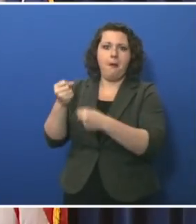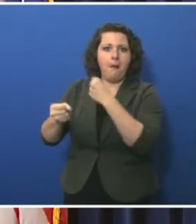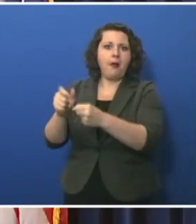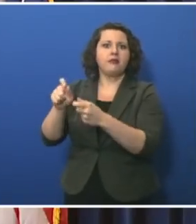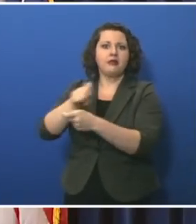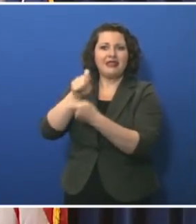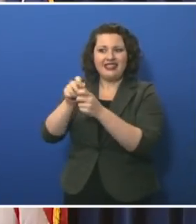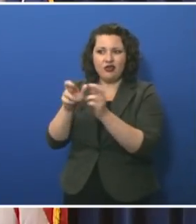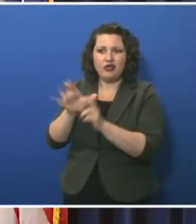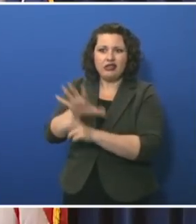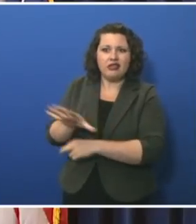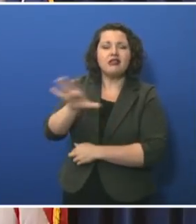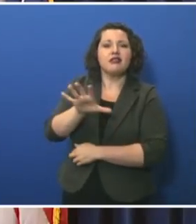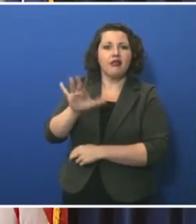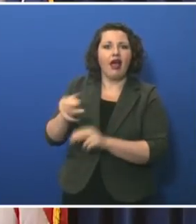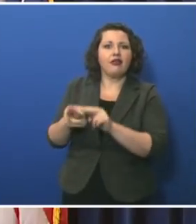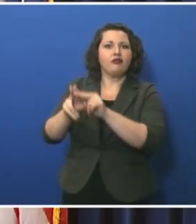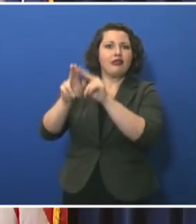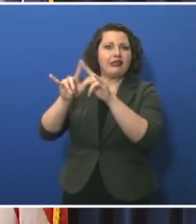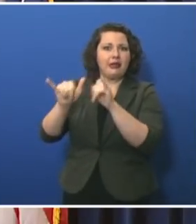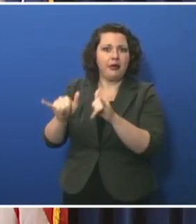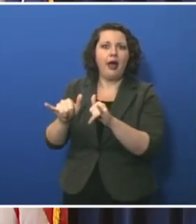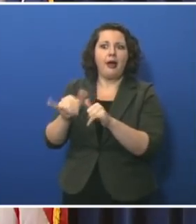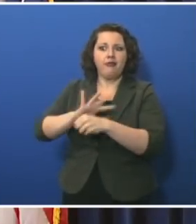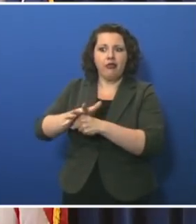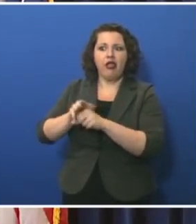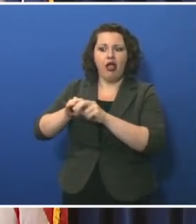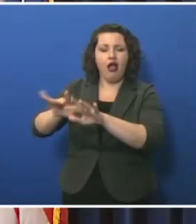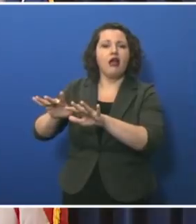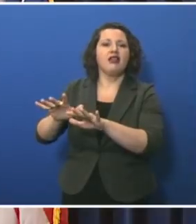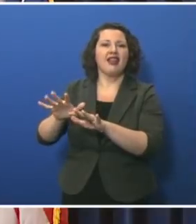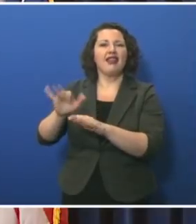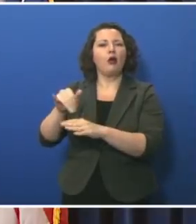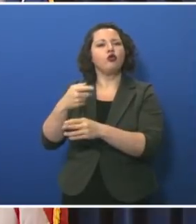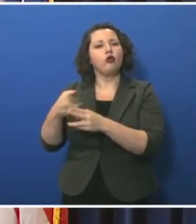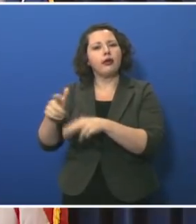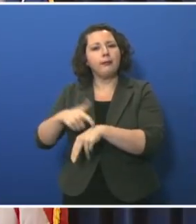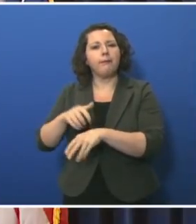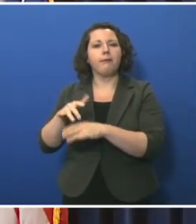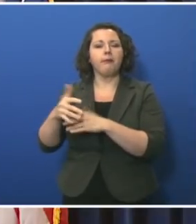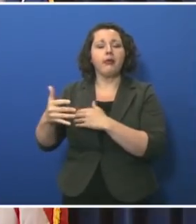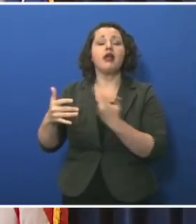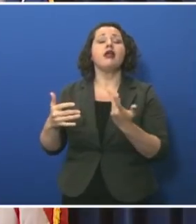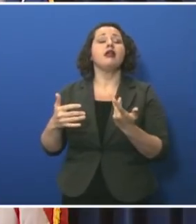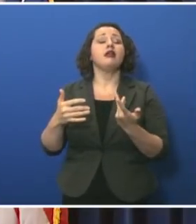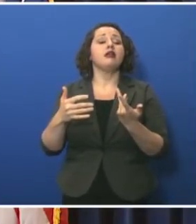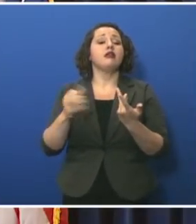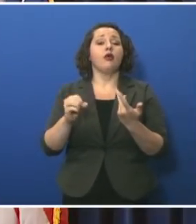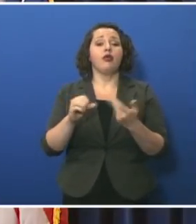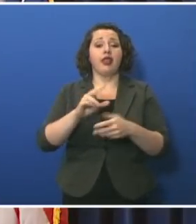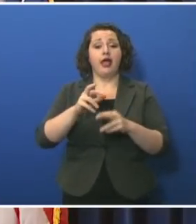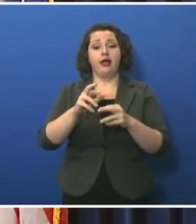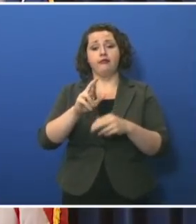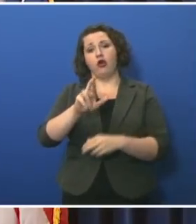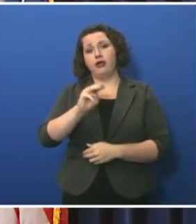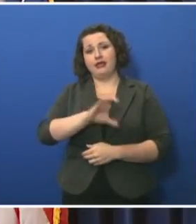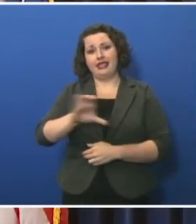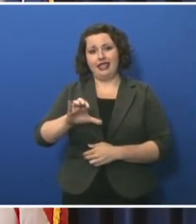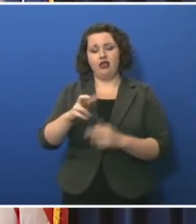regions also increased temporarily for a period of time. The Regional Medical Coordination Centers,